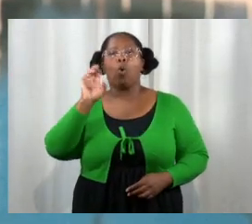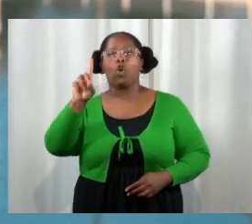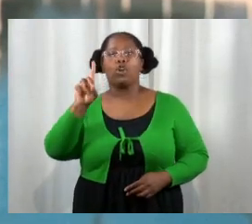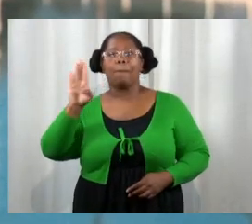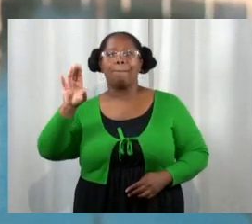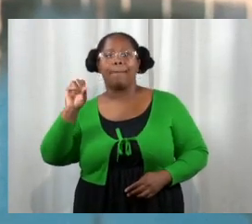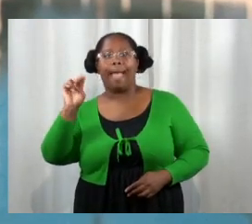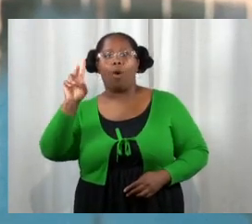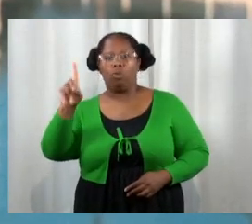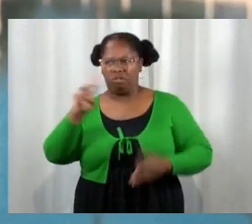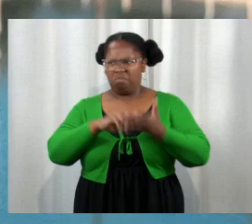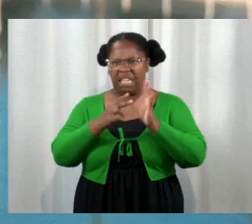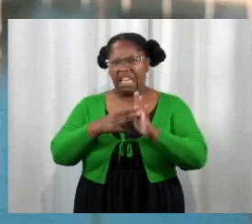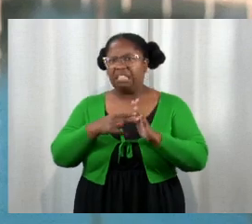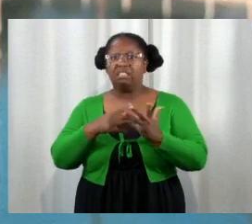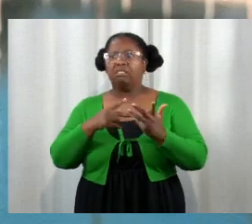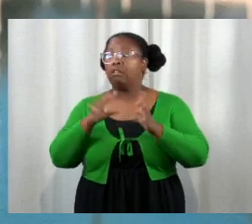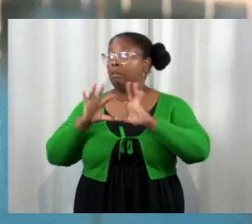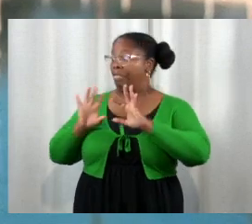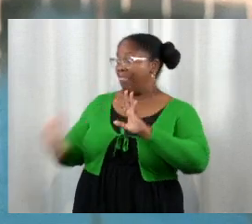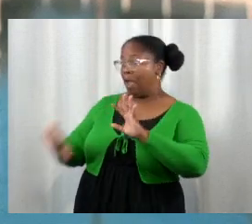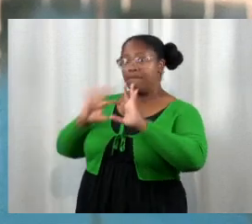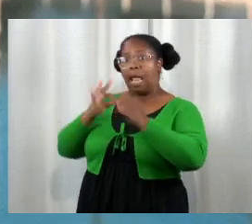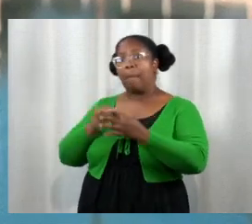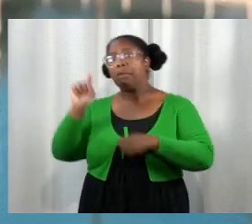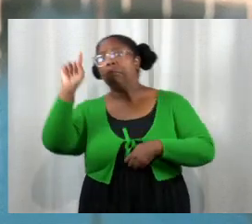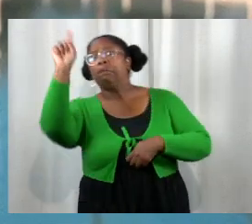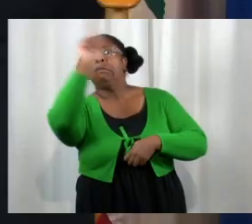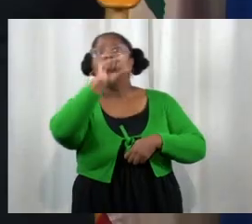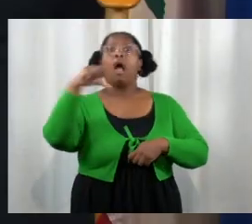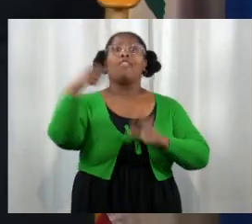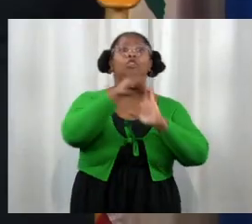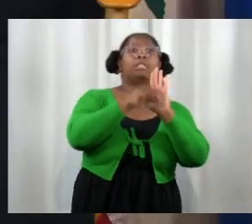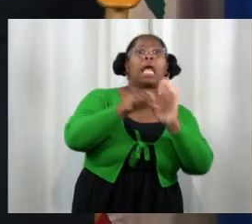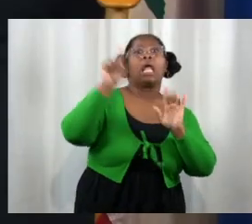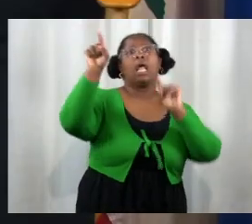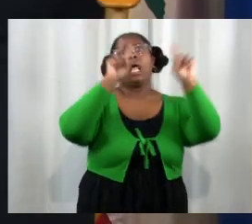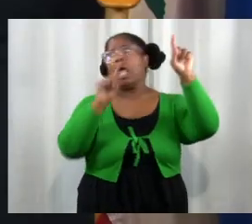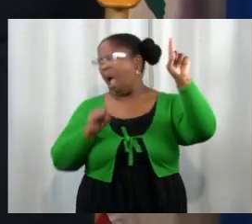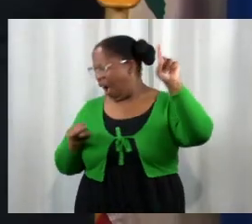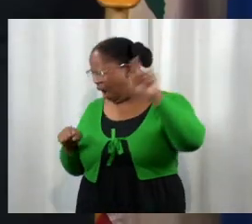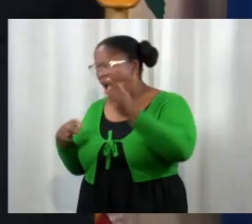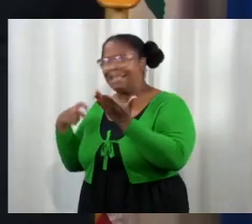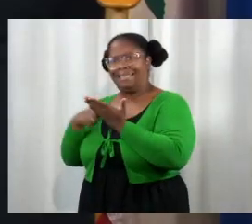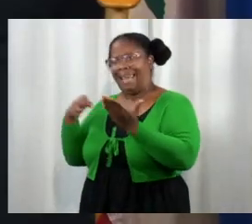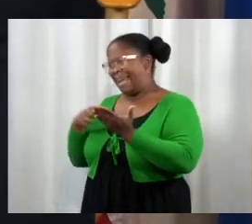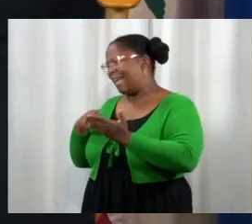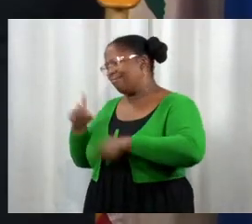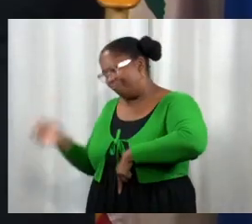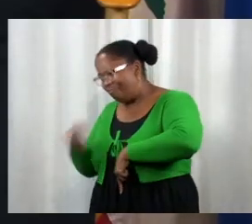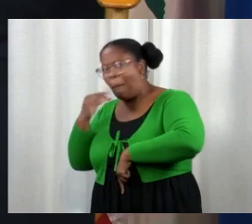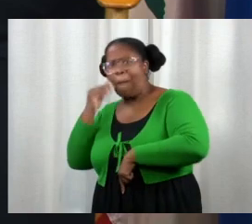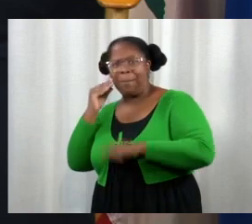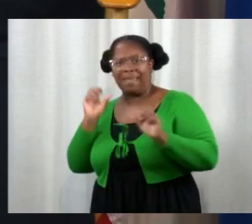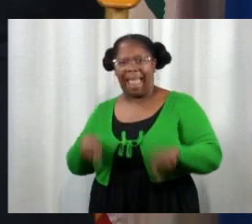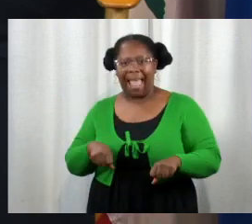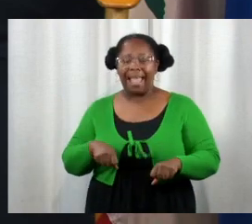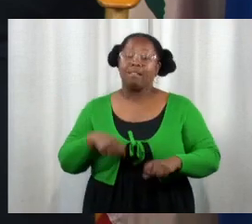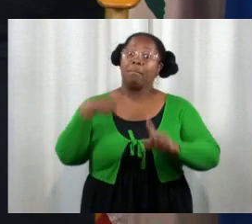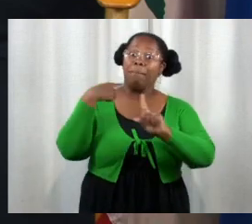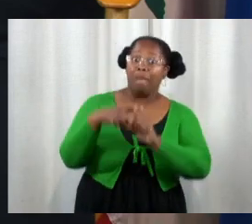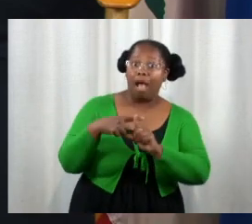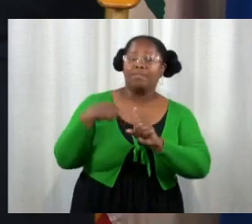members in other states or other areas and get them home to those people. And impressively, we've also participated in